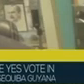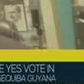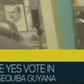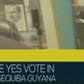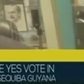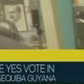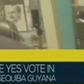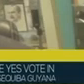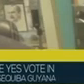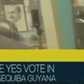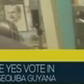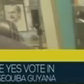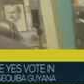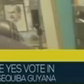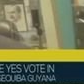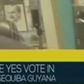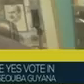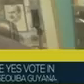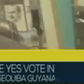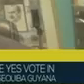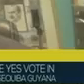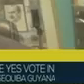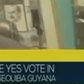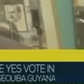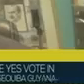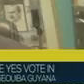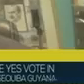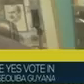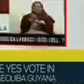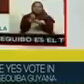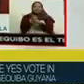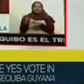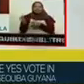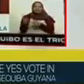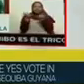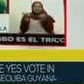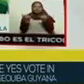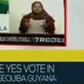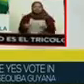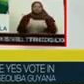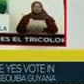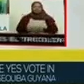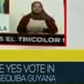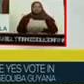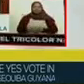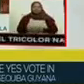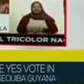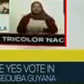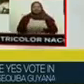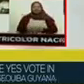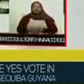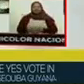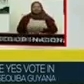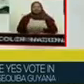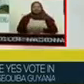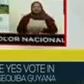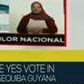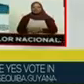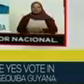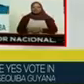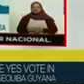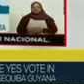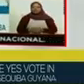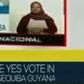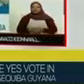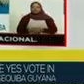the economic and resource sovereignty and political, diplomatic, and military sovereignty of the Venezuelan people, of